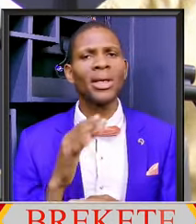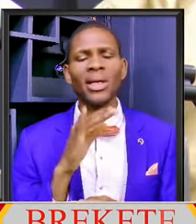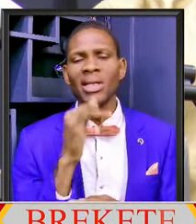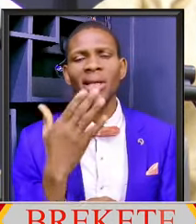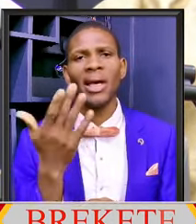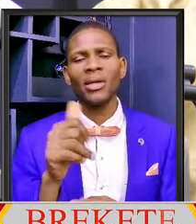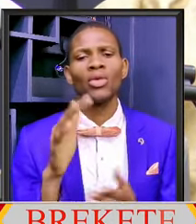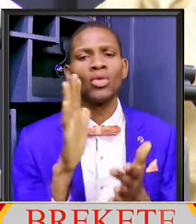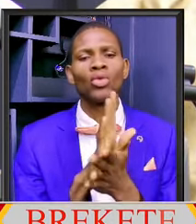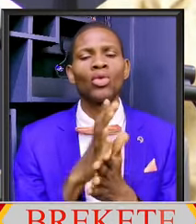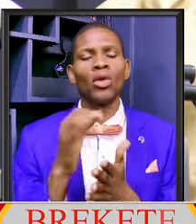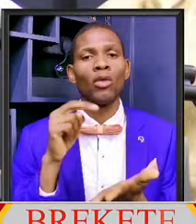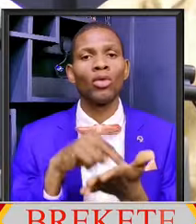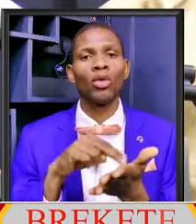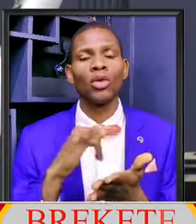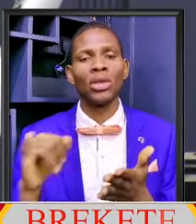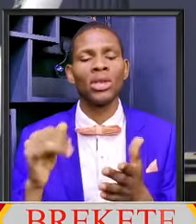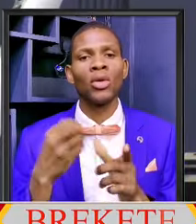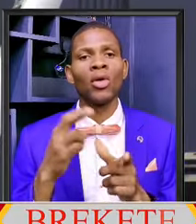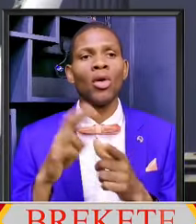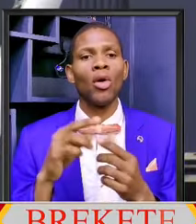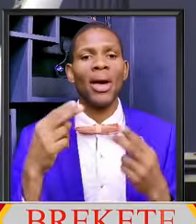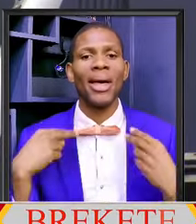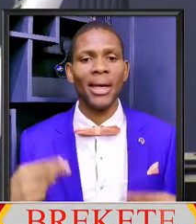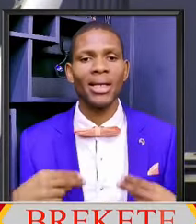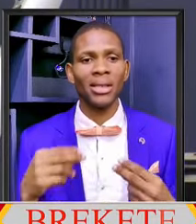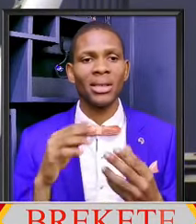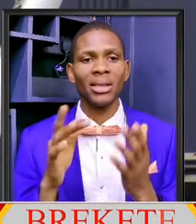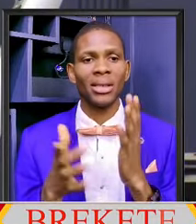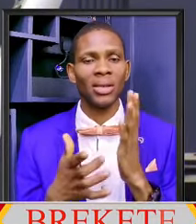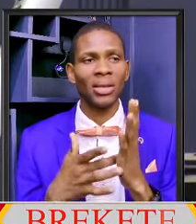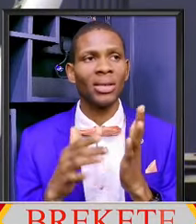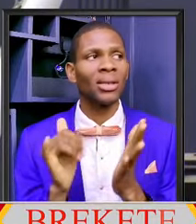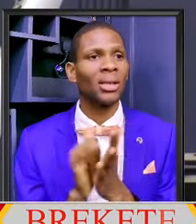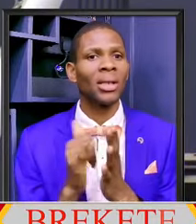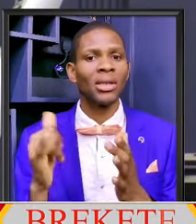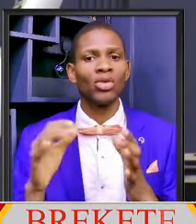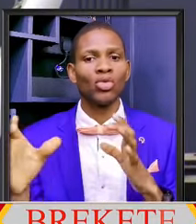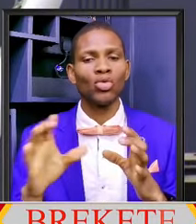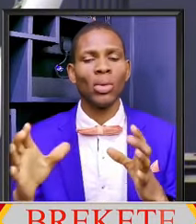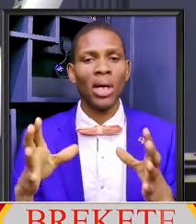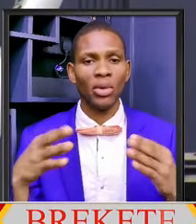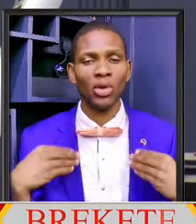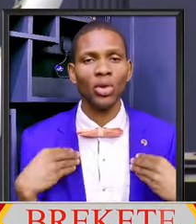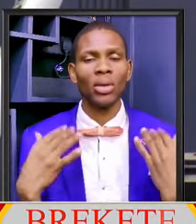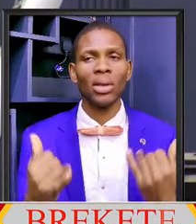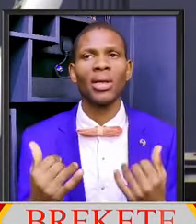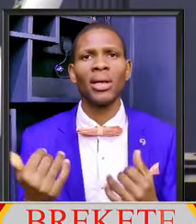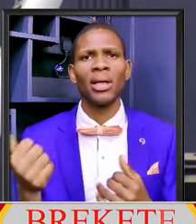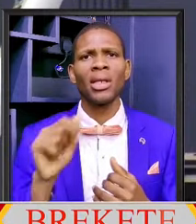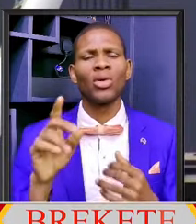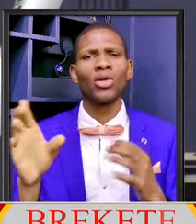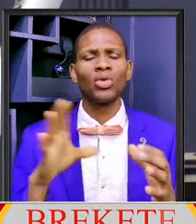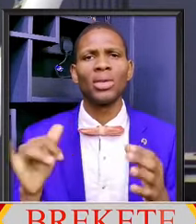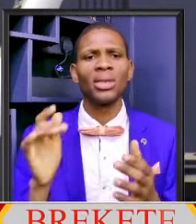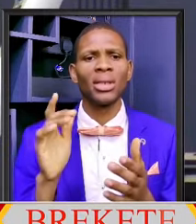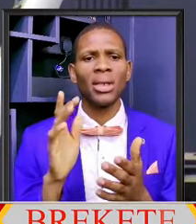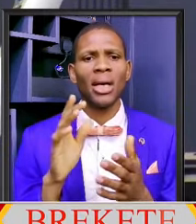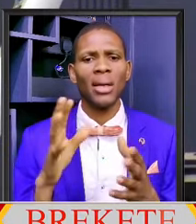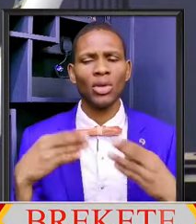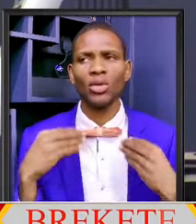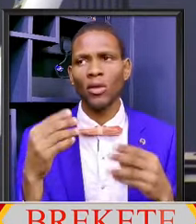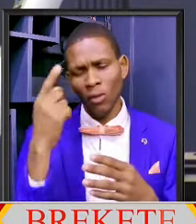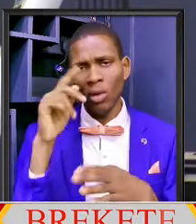school of nursing or health technology where they do admission now? You get anyone where they do admission for Kaduna